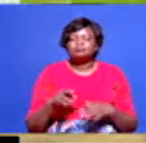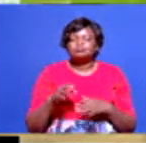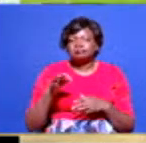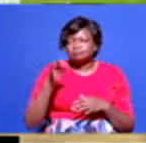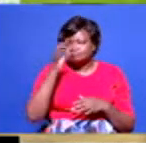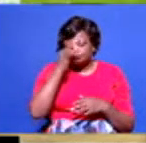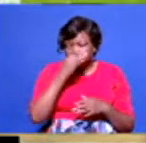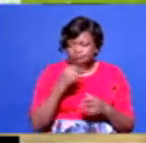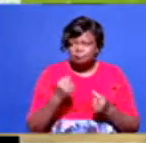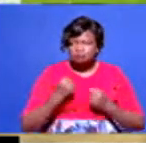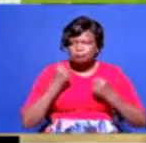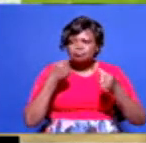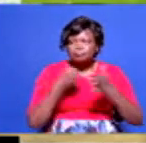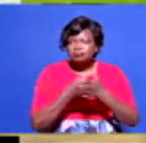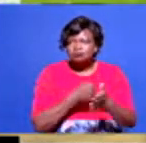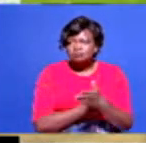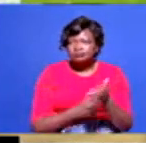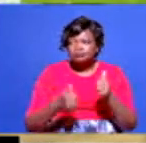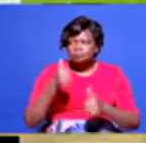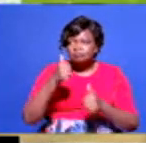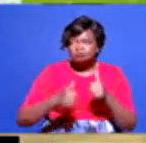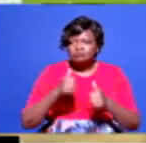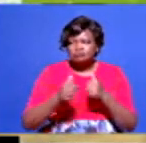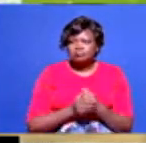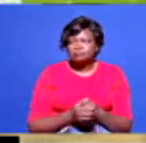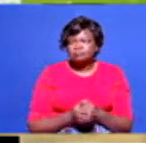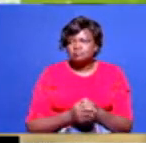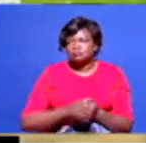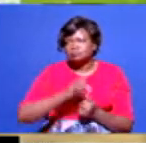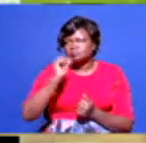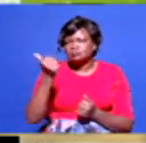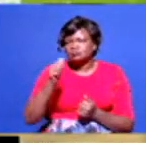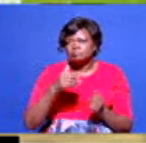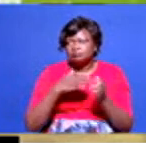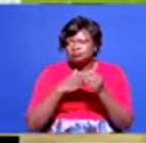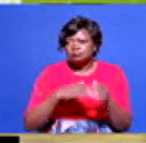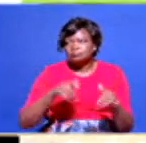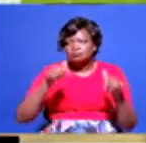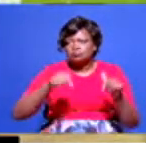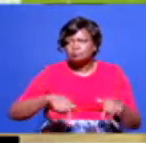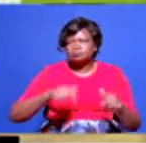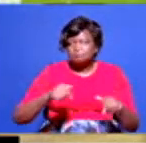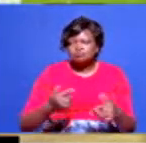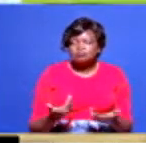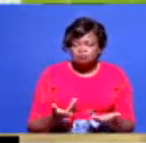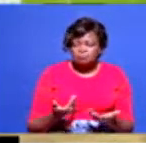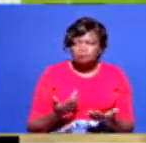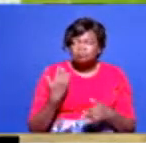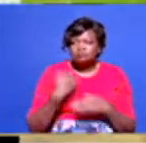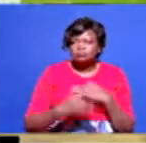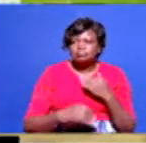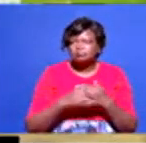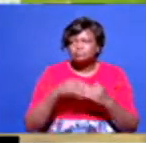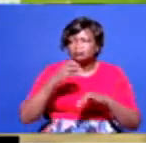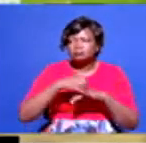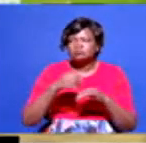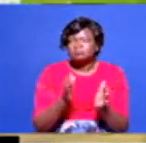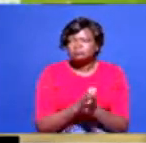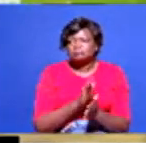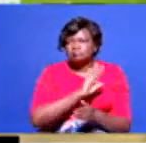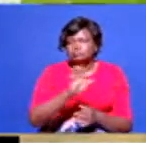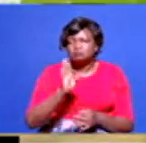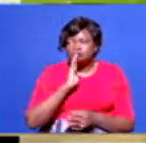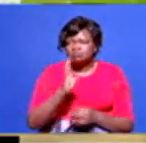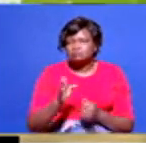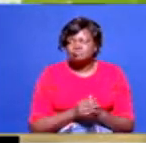foundation upon which the rest of us leaders today, we are building on. And he has been